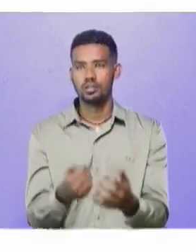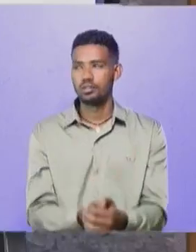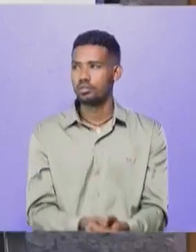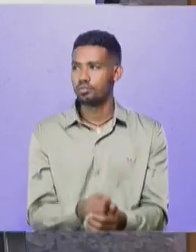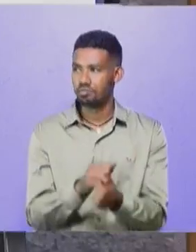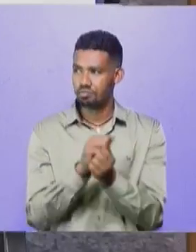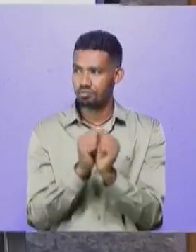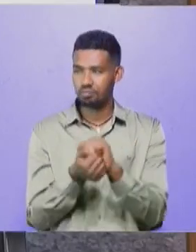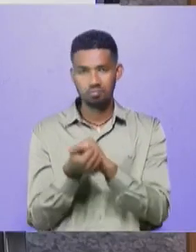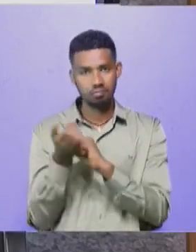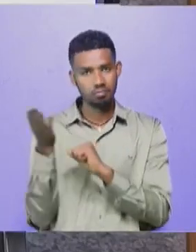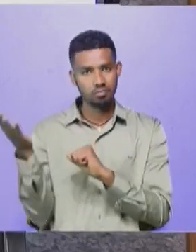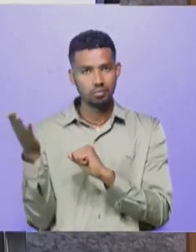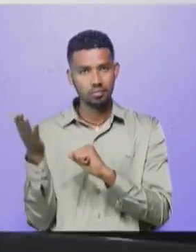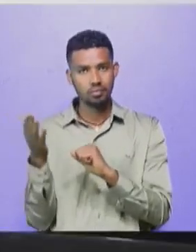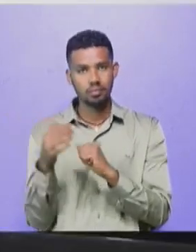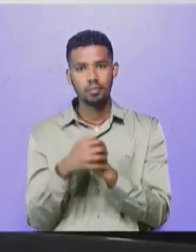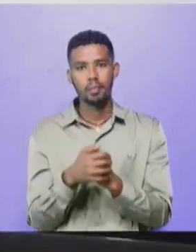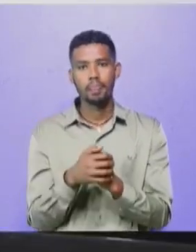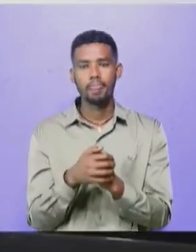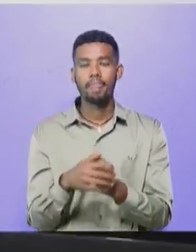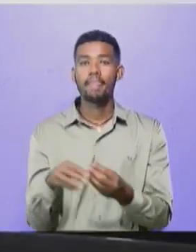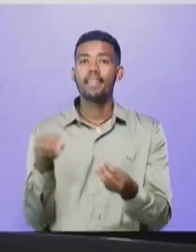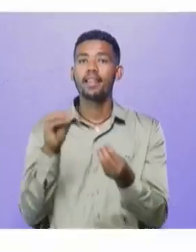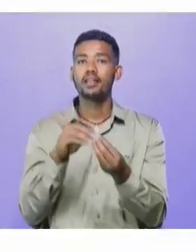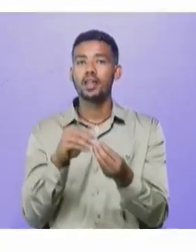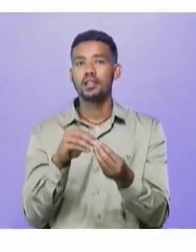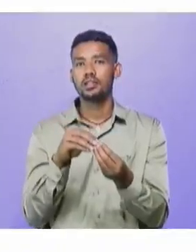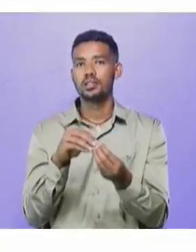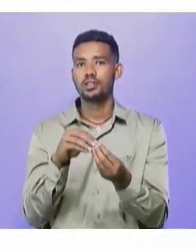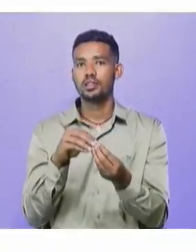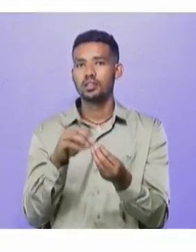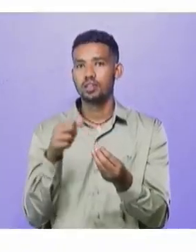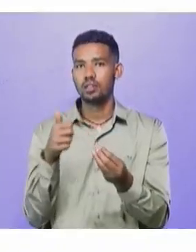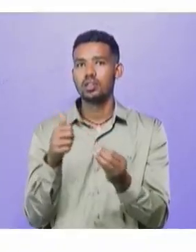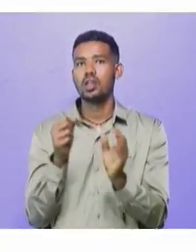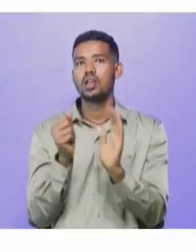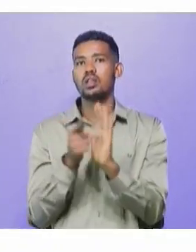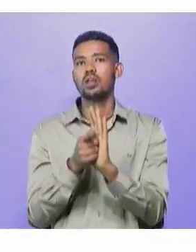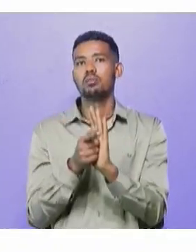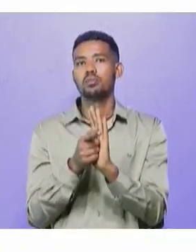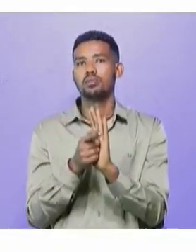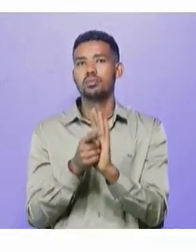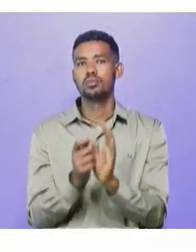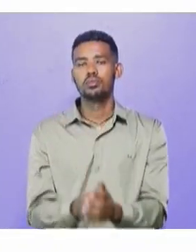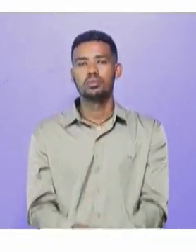And let us add more example. For example, mouse,